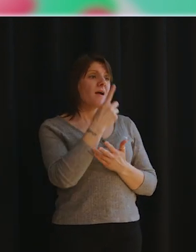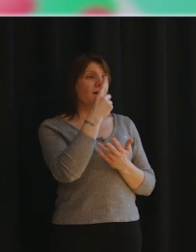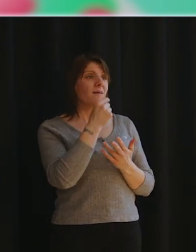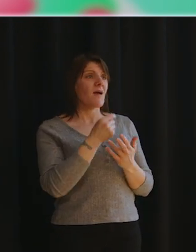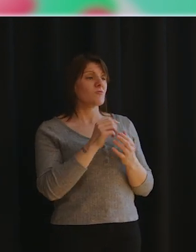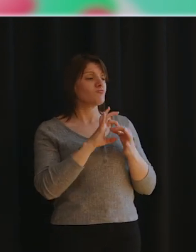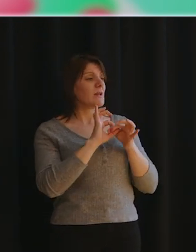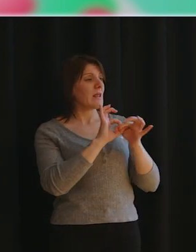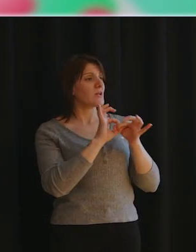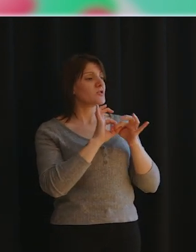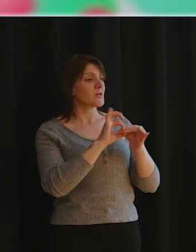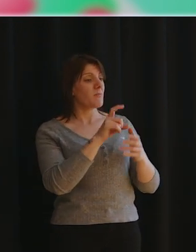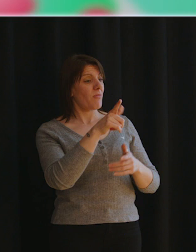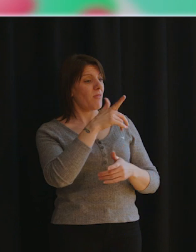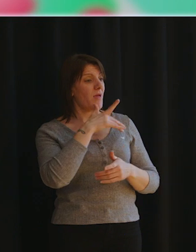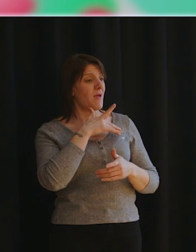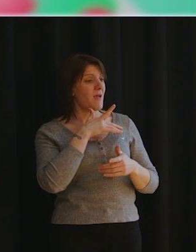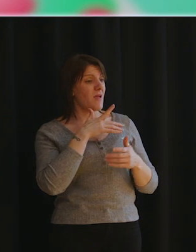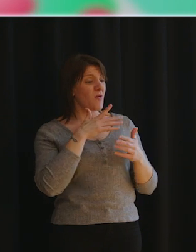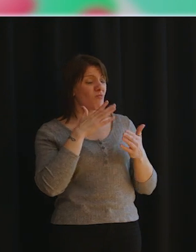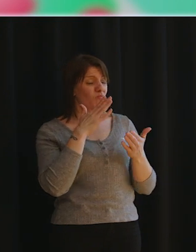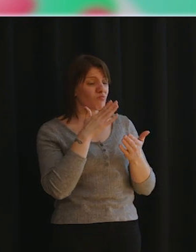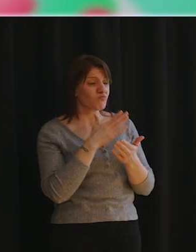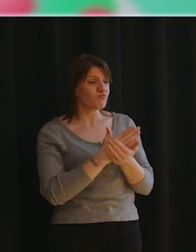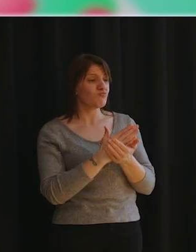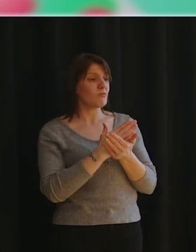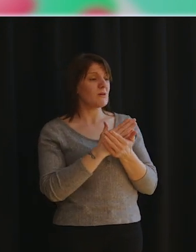a relationship that they are so